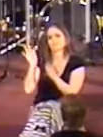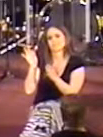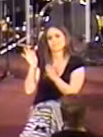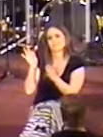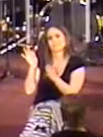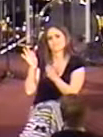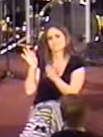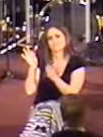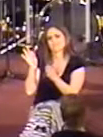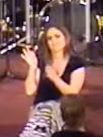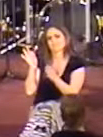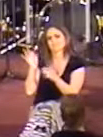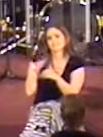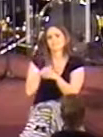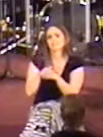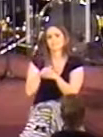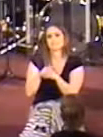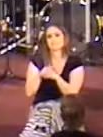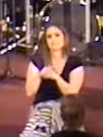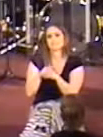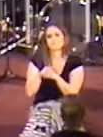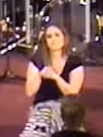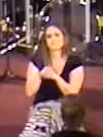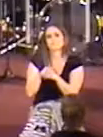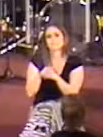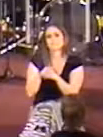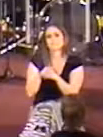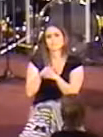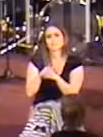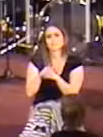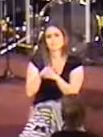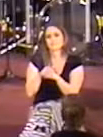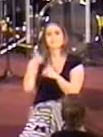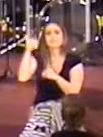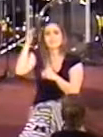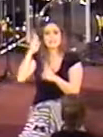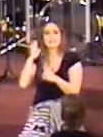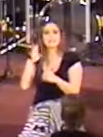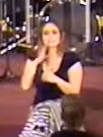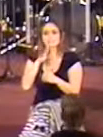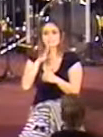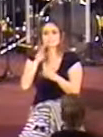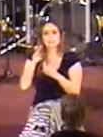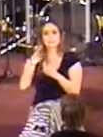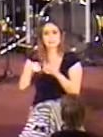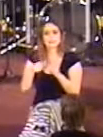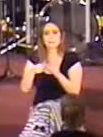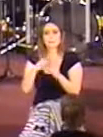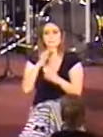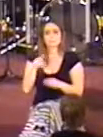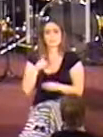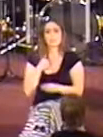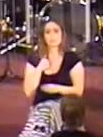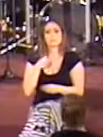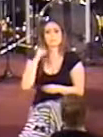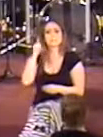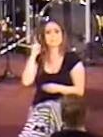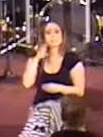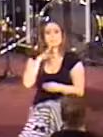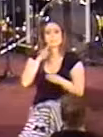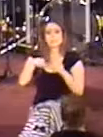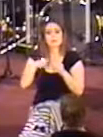It's found. You know what I'm talking about. So, but God's talking about souls. He's talking about finding